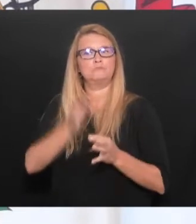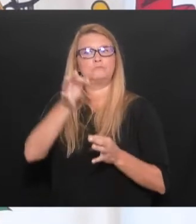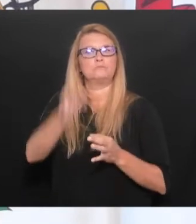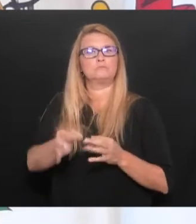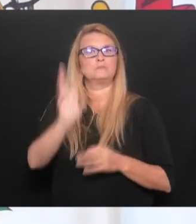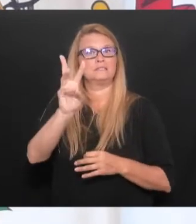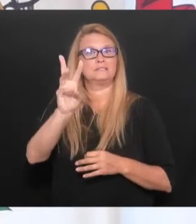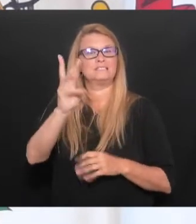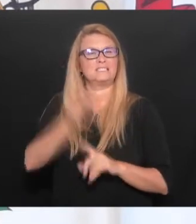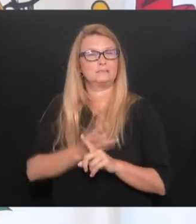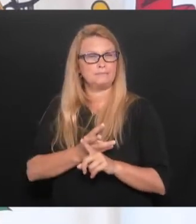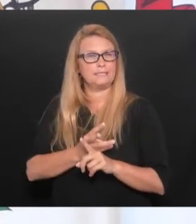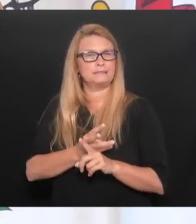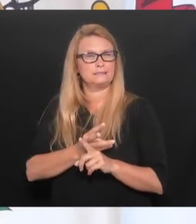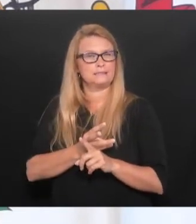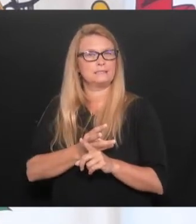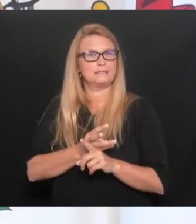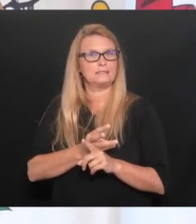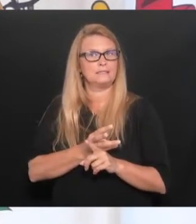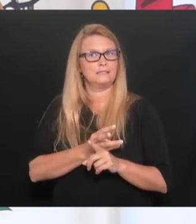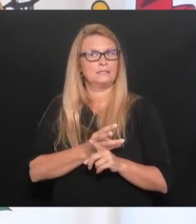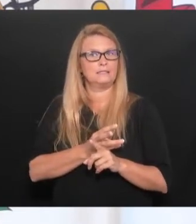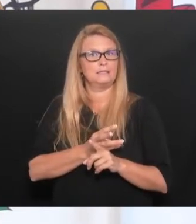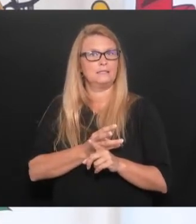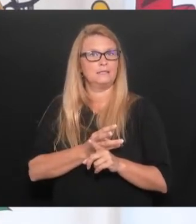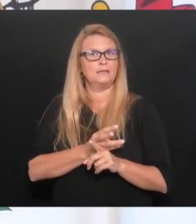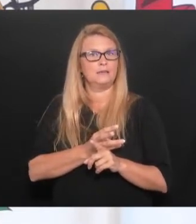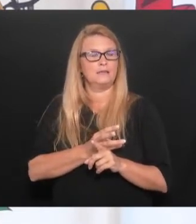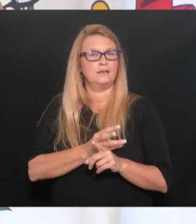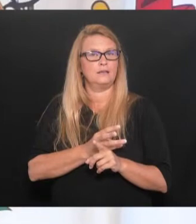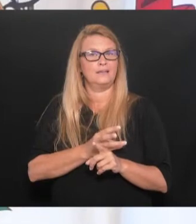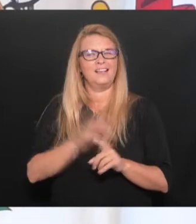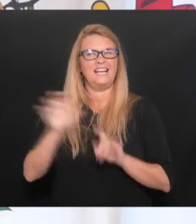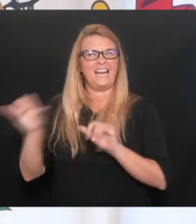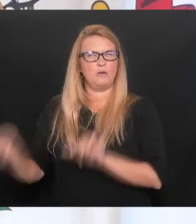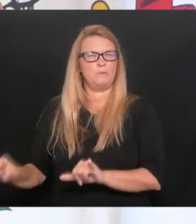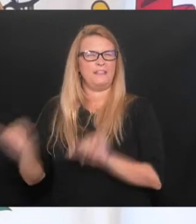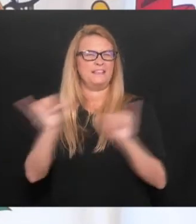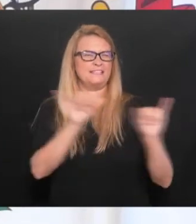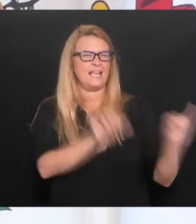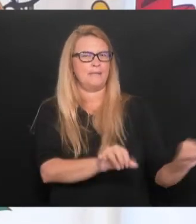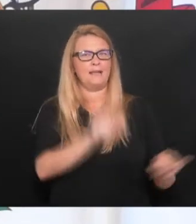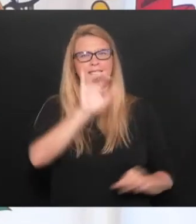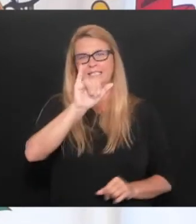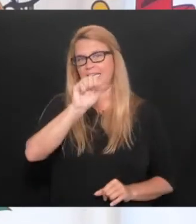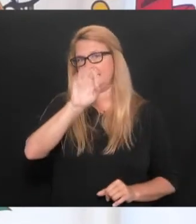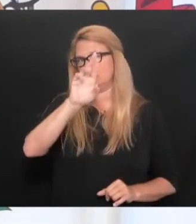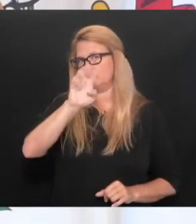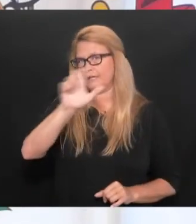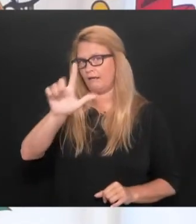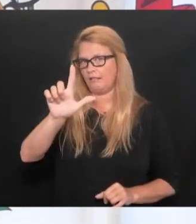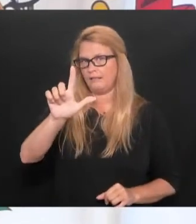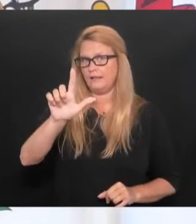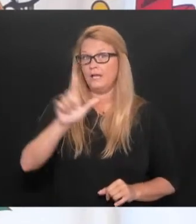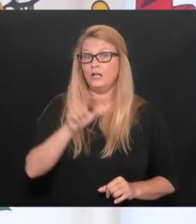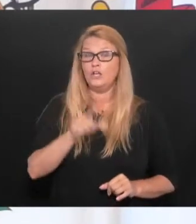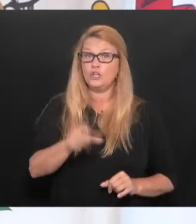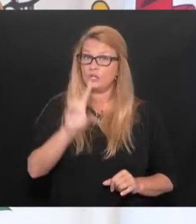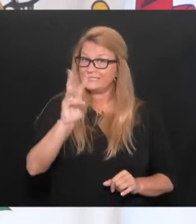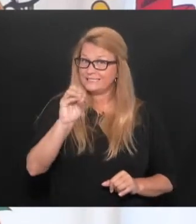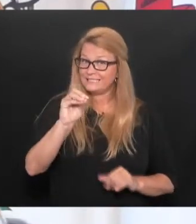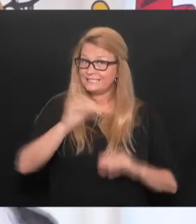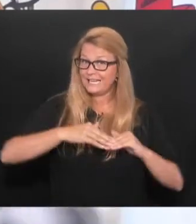almost a duplicate of what Israel's doing. So if you're 60 and older and you